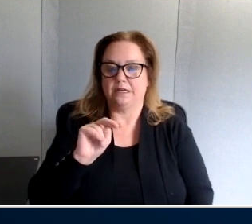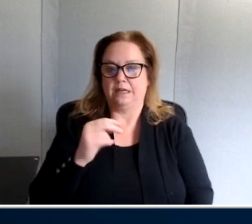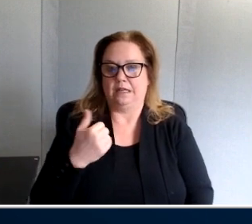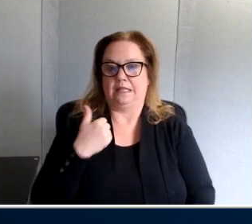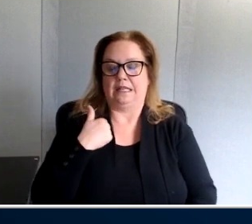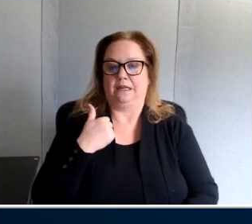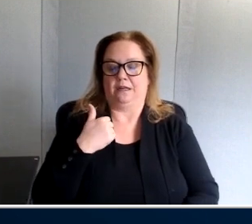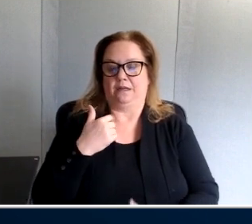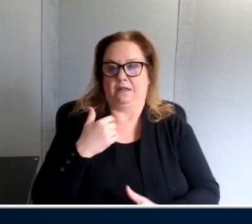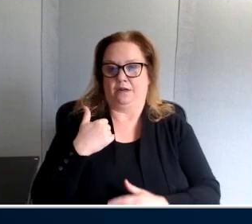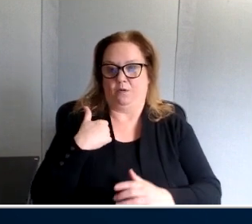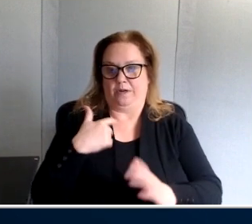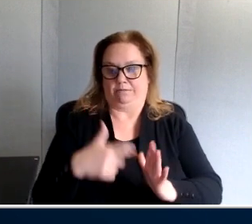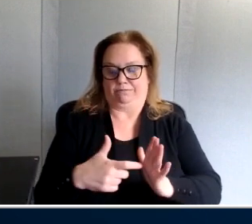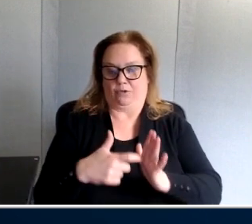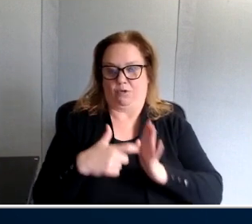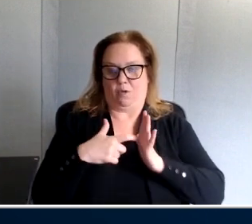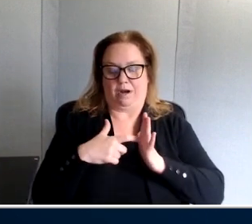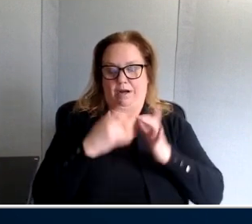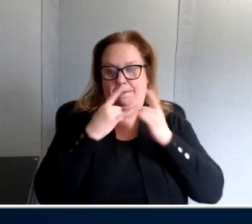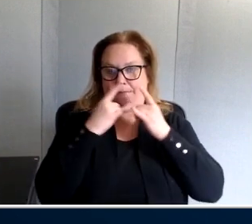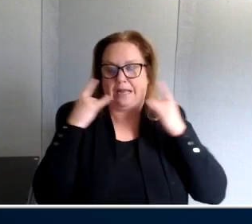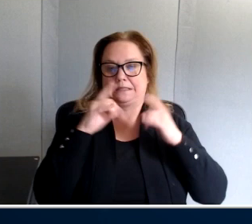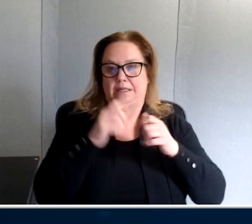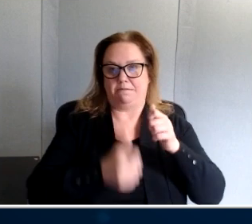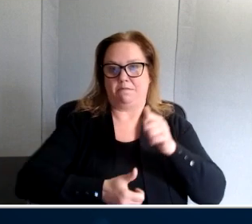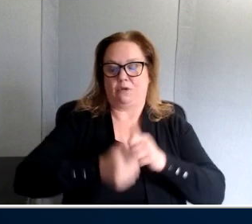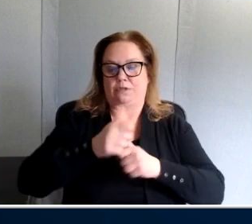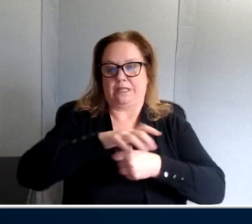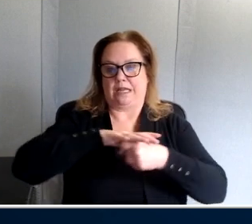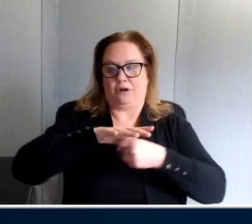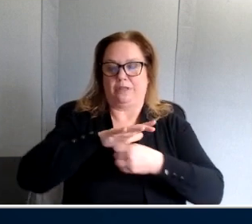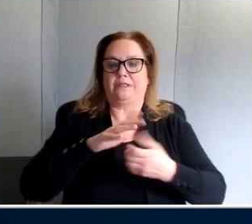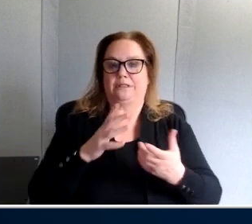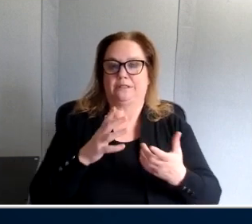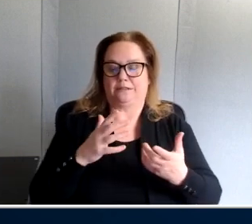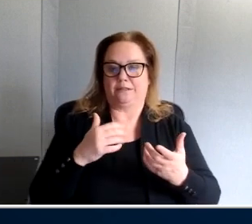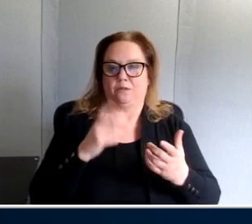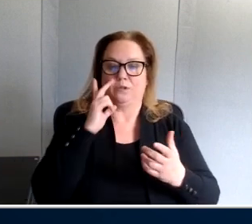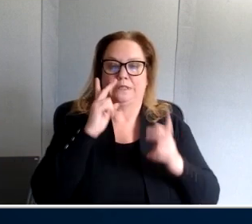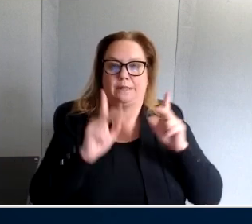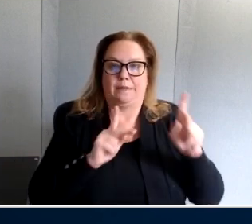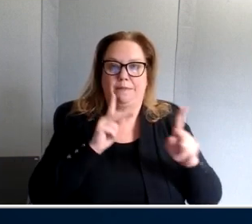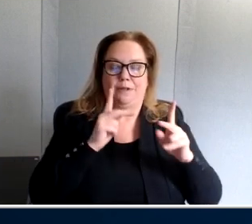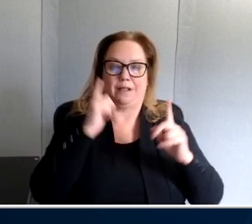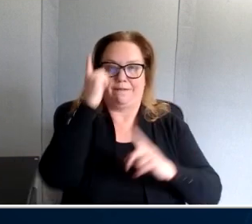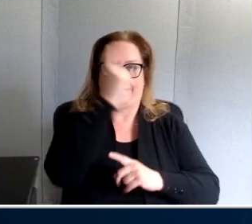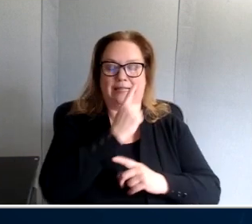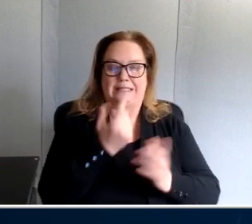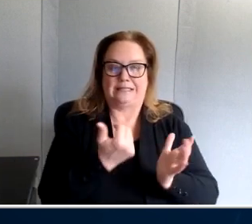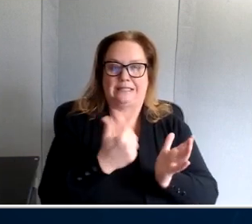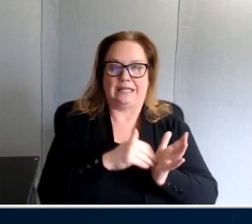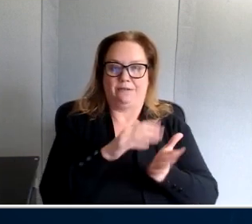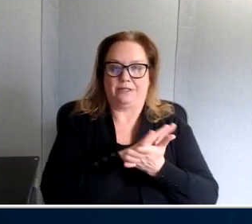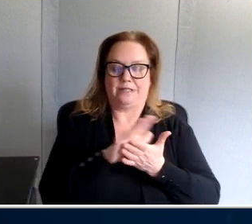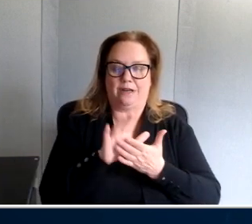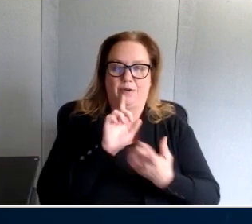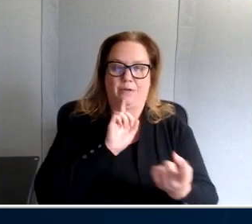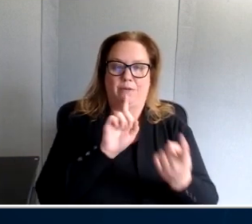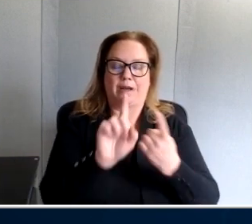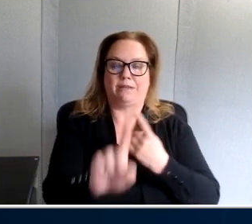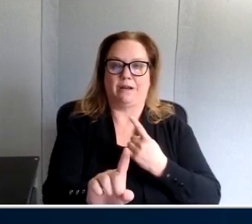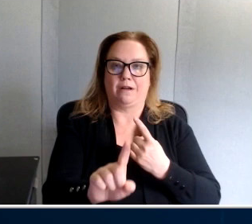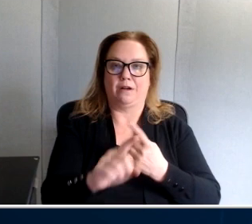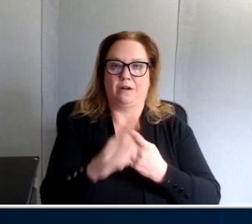for staff and visitors in most of the areas here at our place. We're seeing people's faces again, which is nice when we walk down the halls. But one